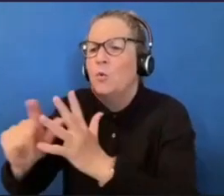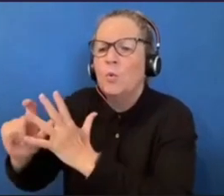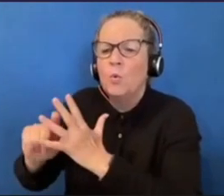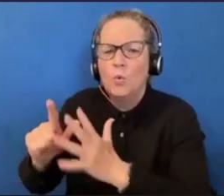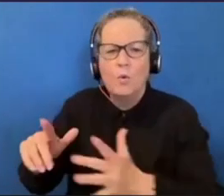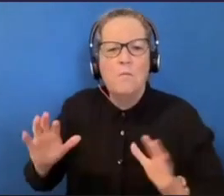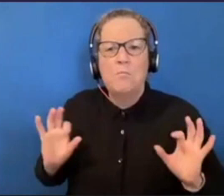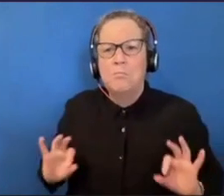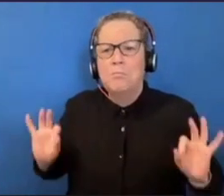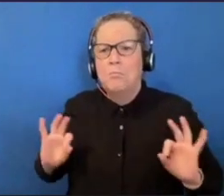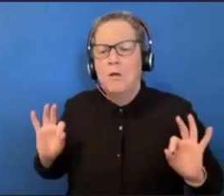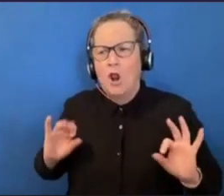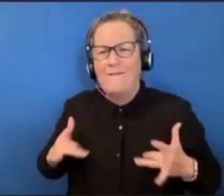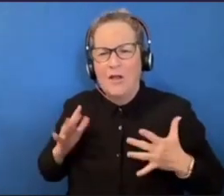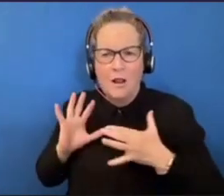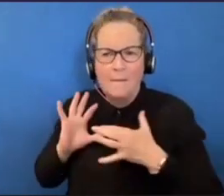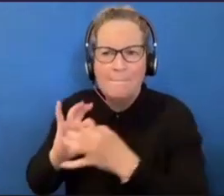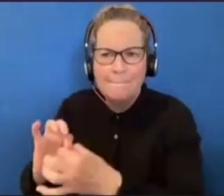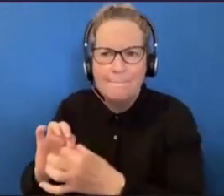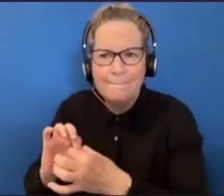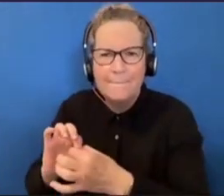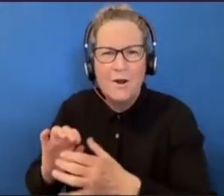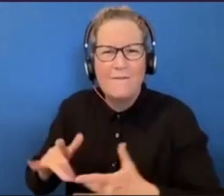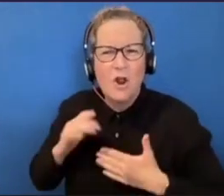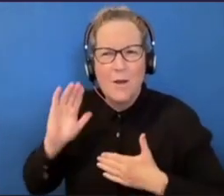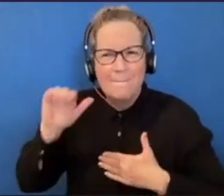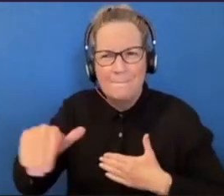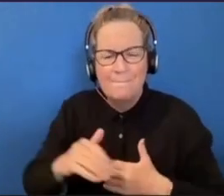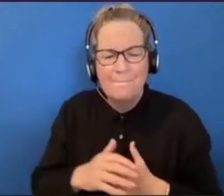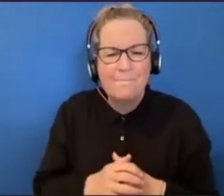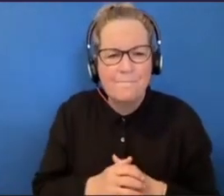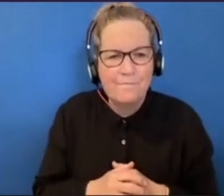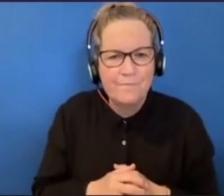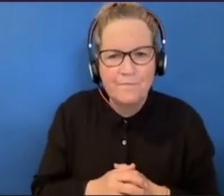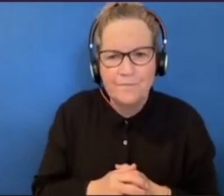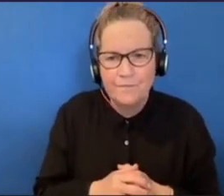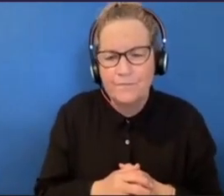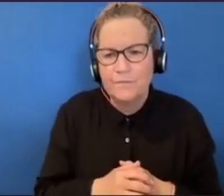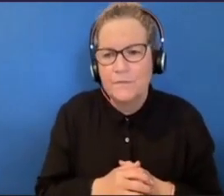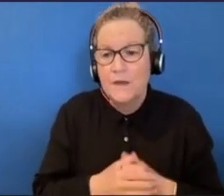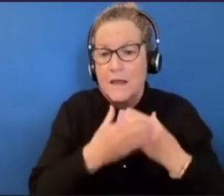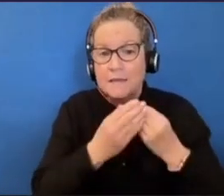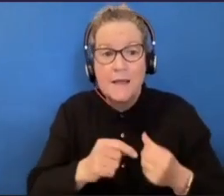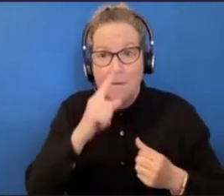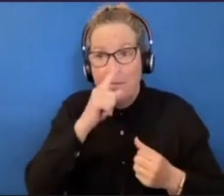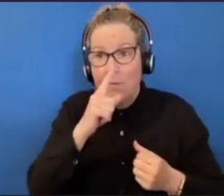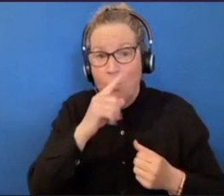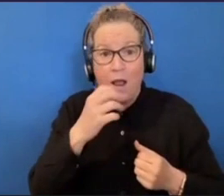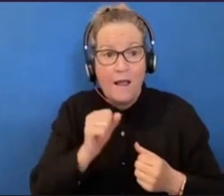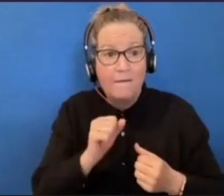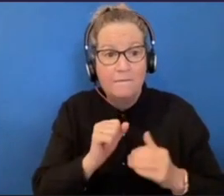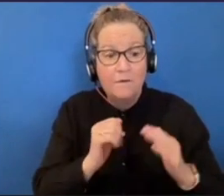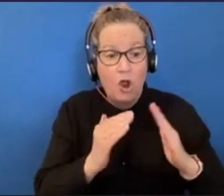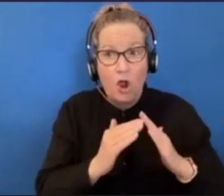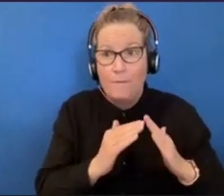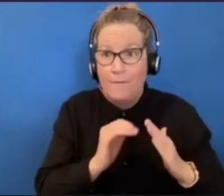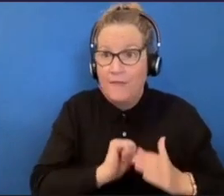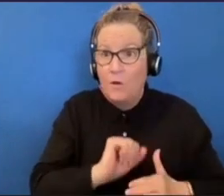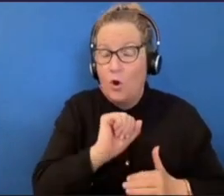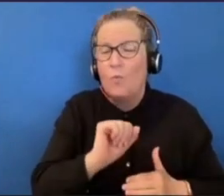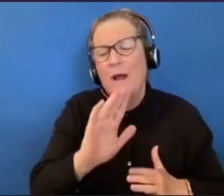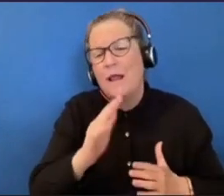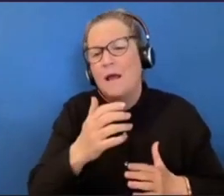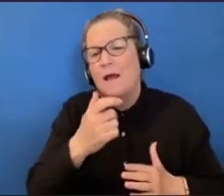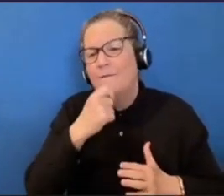Whoops, I'm just jumping ahead a little bit. I see many people in so-called homes of their own. And one example I have was a few years ago, I stepped